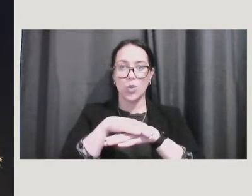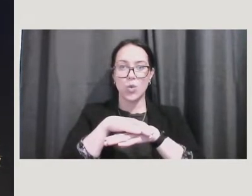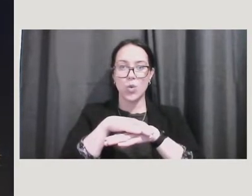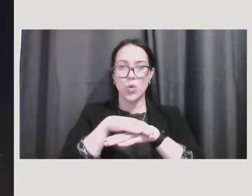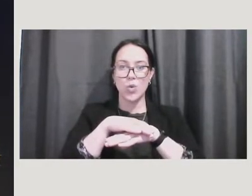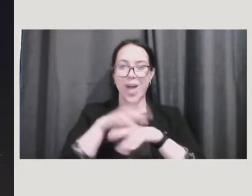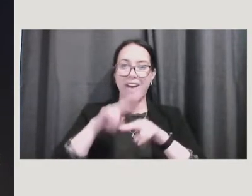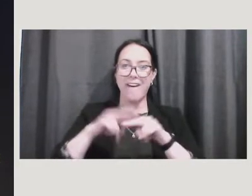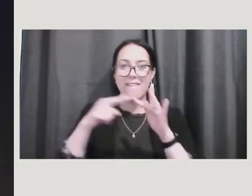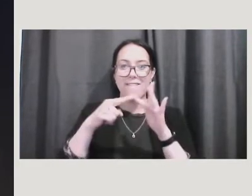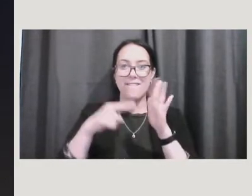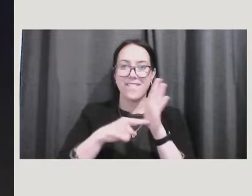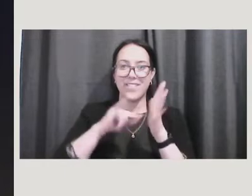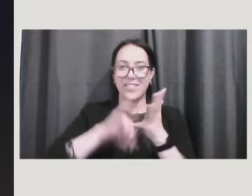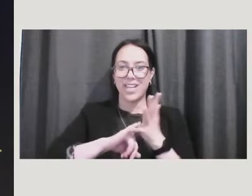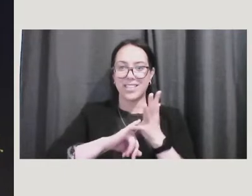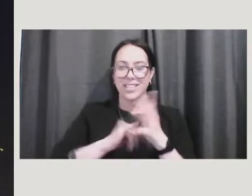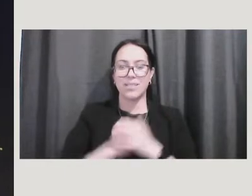later